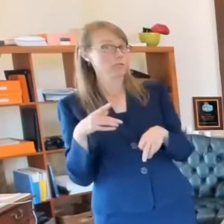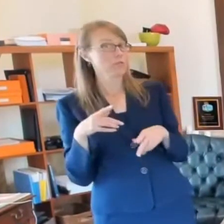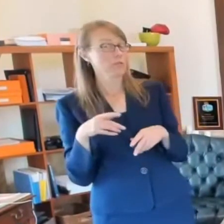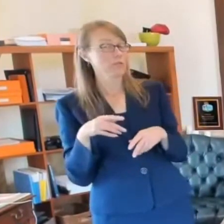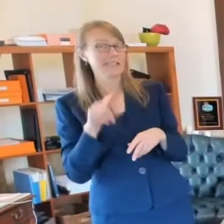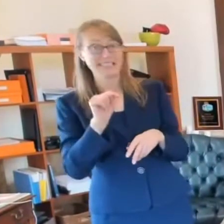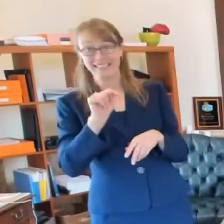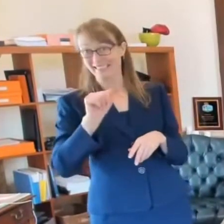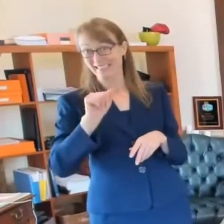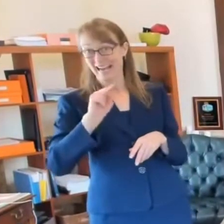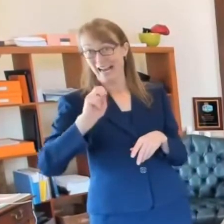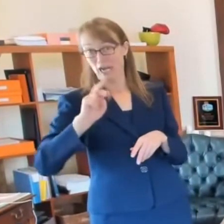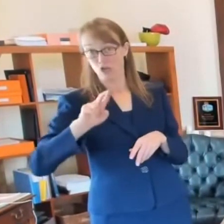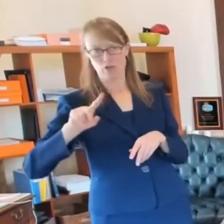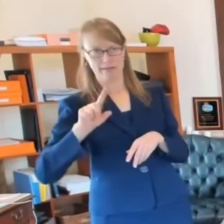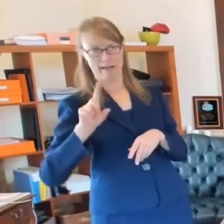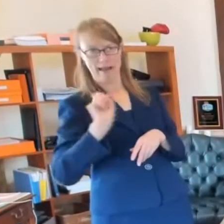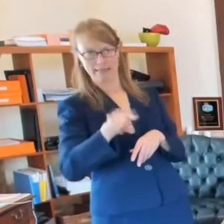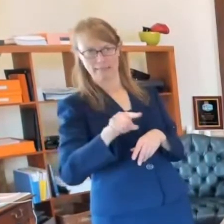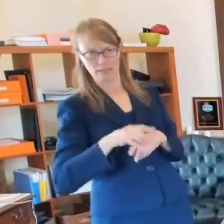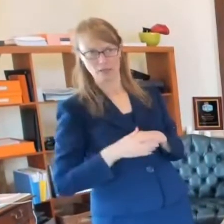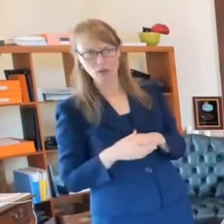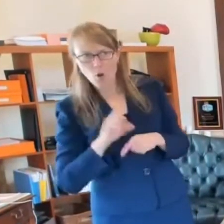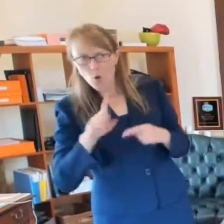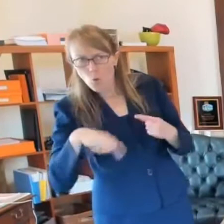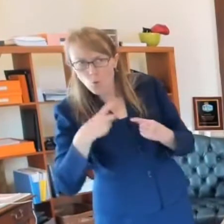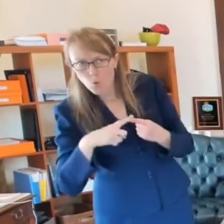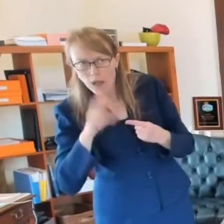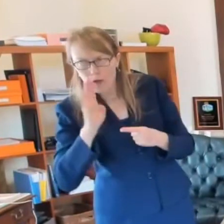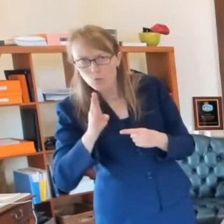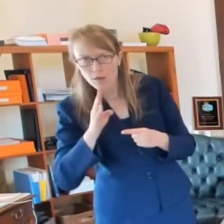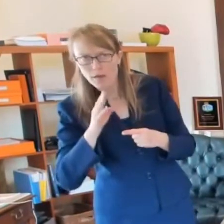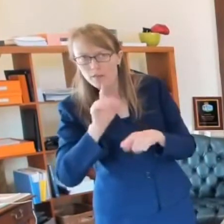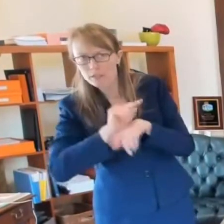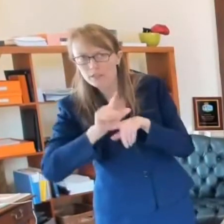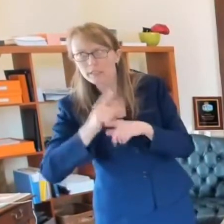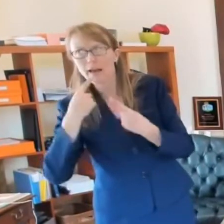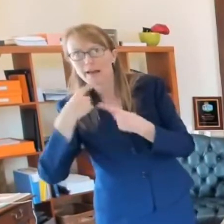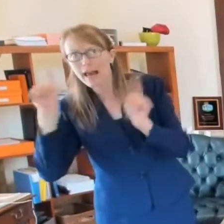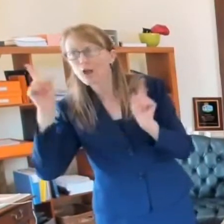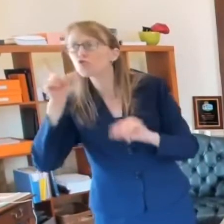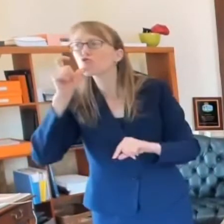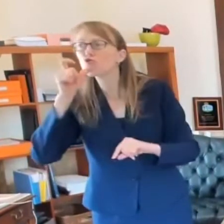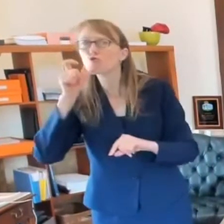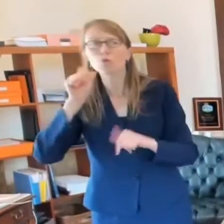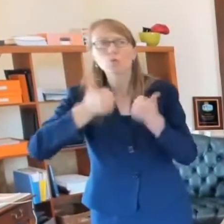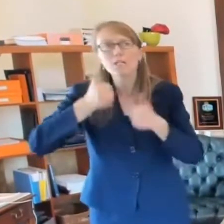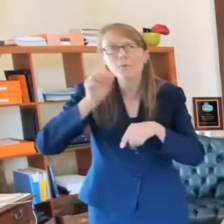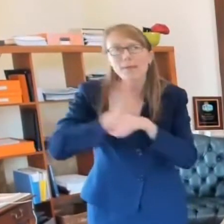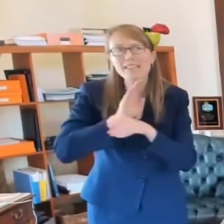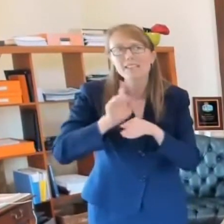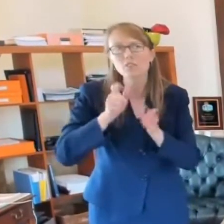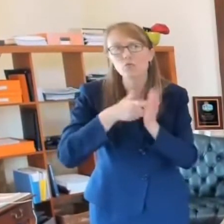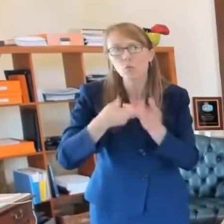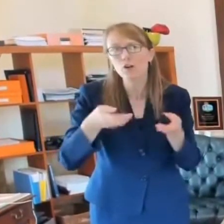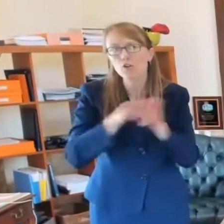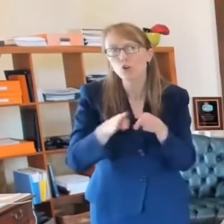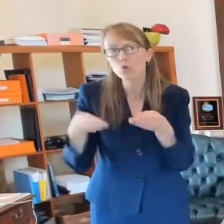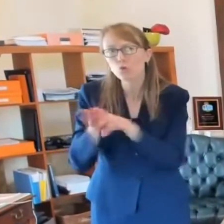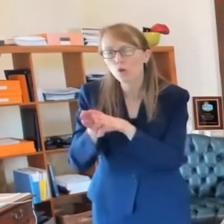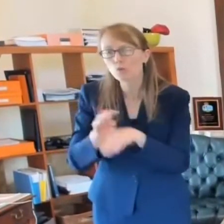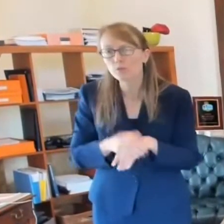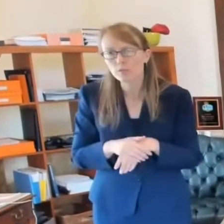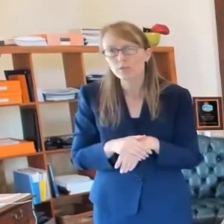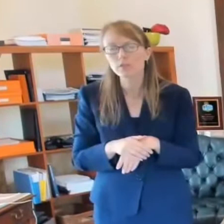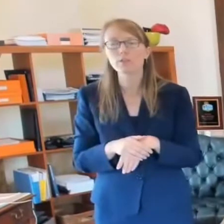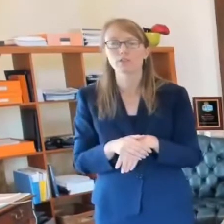when and will the city release the names of businesses that have been forced to close? We will release their names. We're just not going to do it until they've